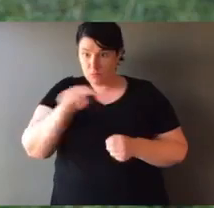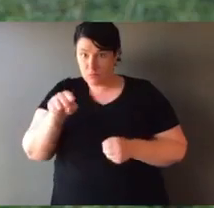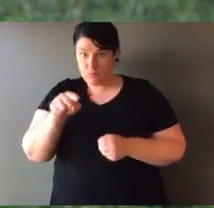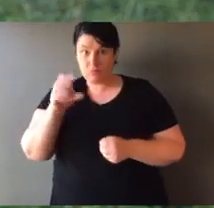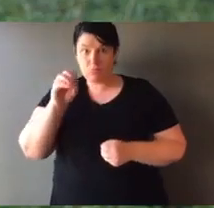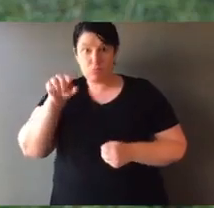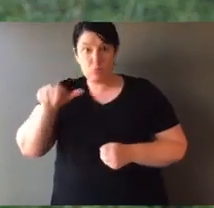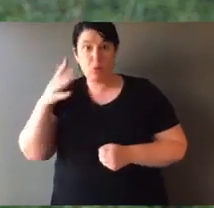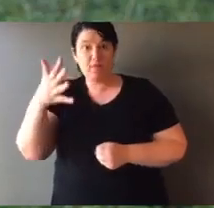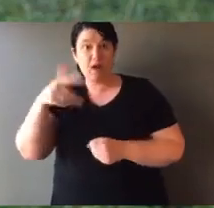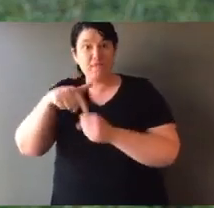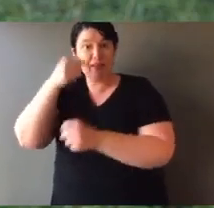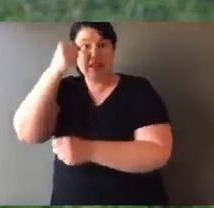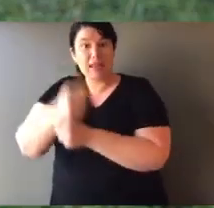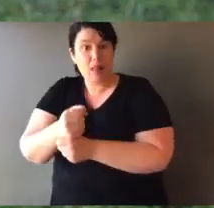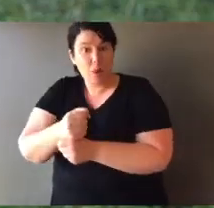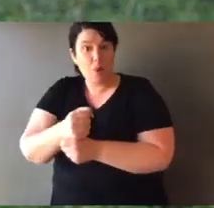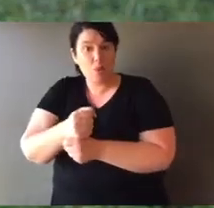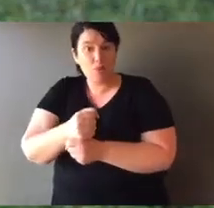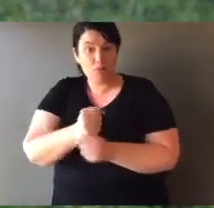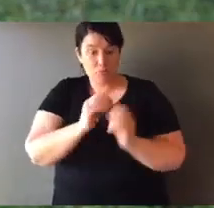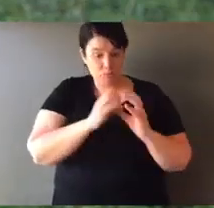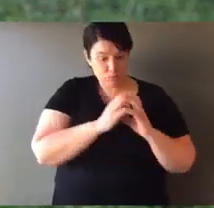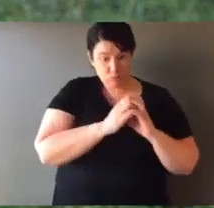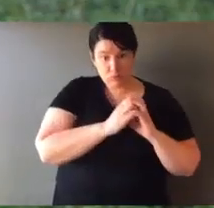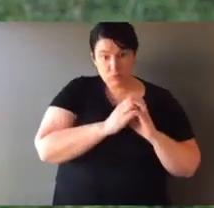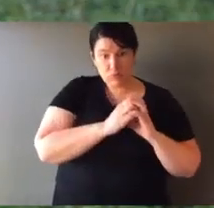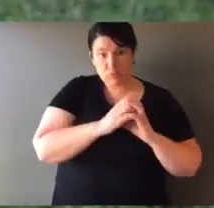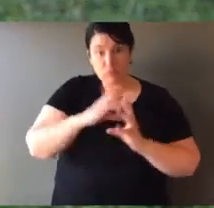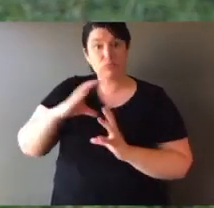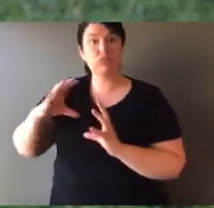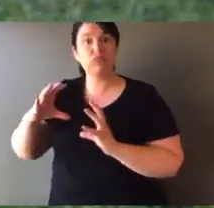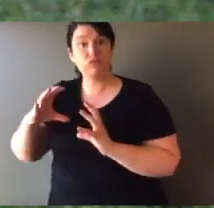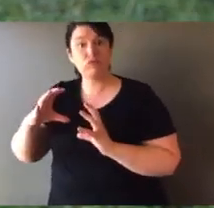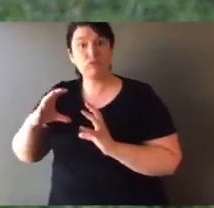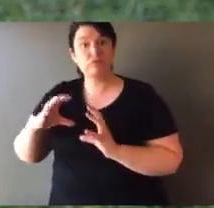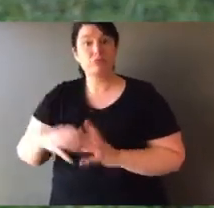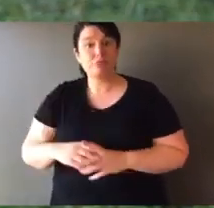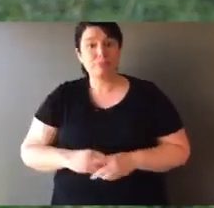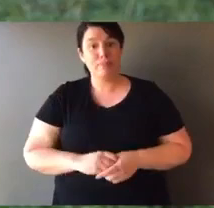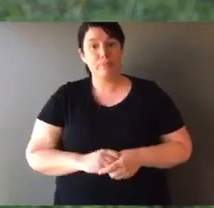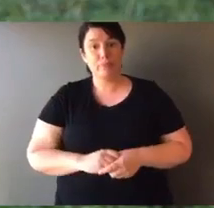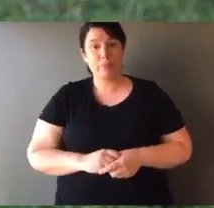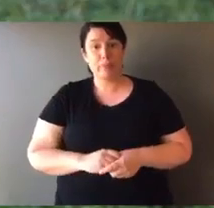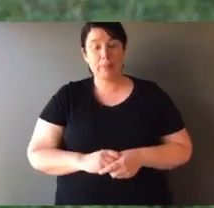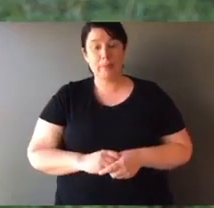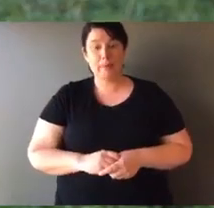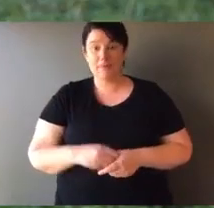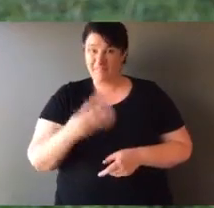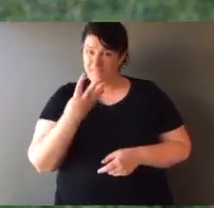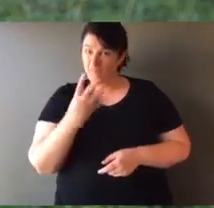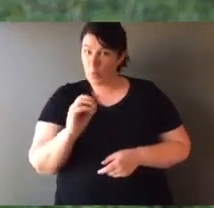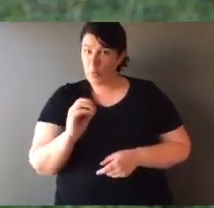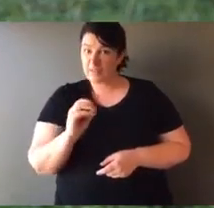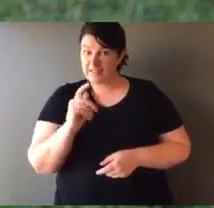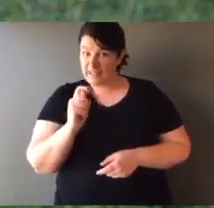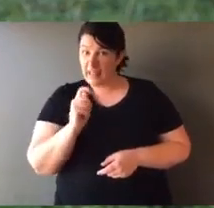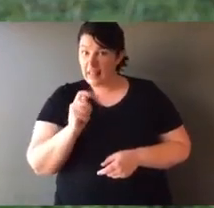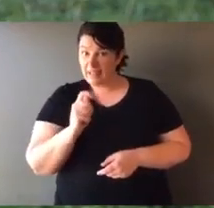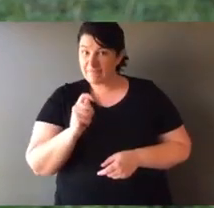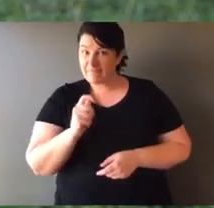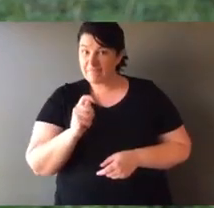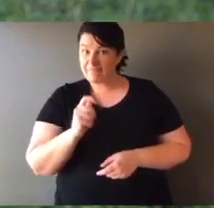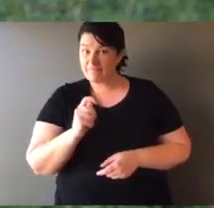500 grams and half a kilo. So we're talking animals that are between this big to this big. We've lost